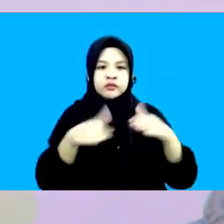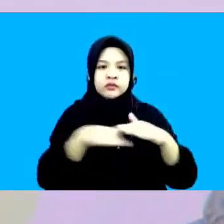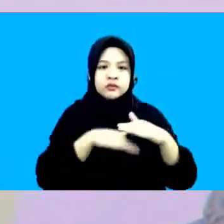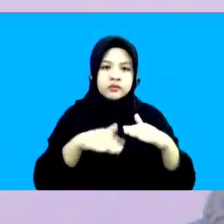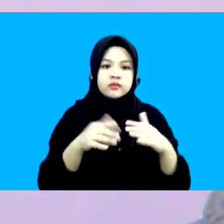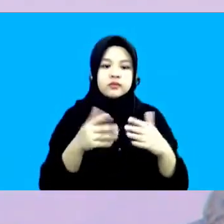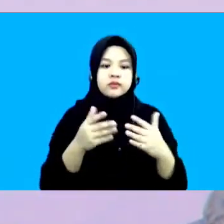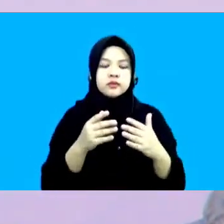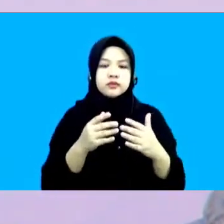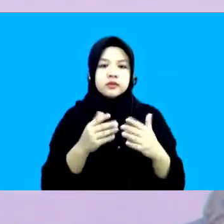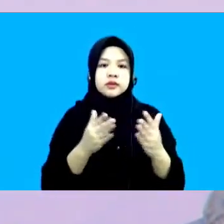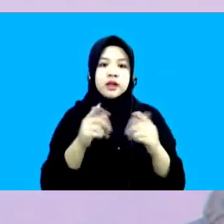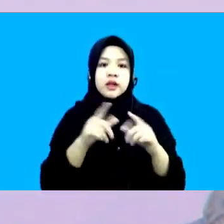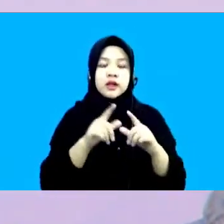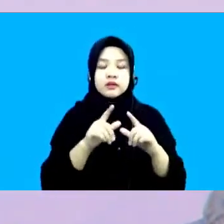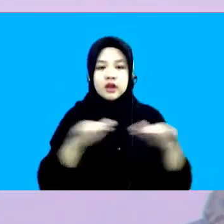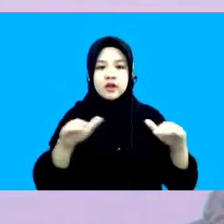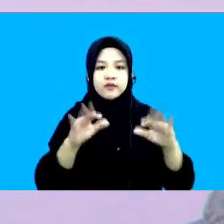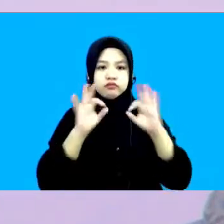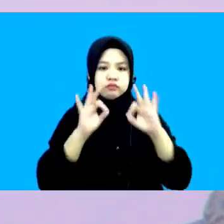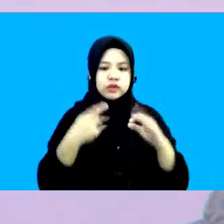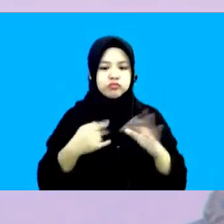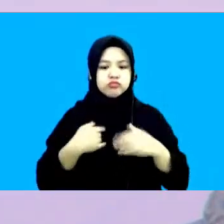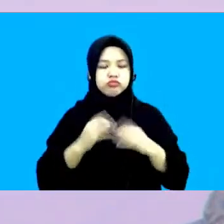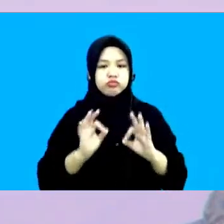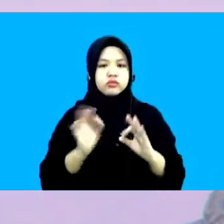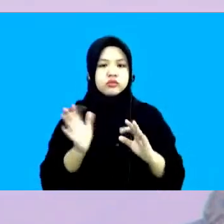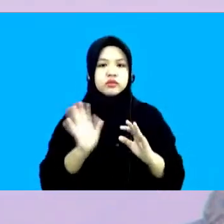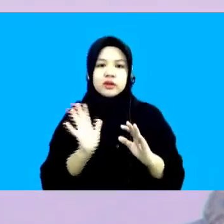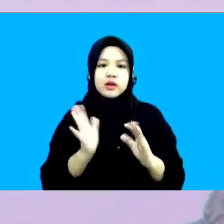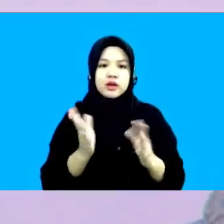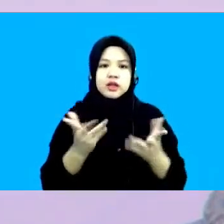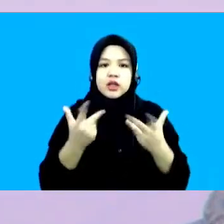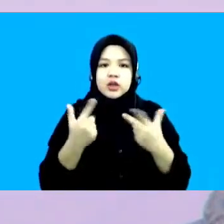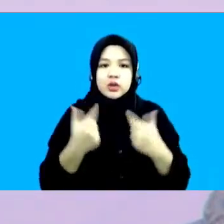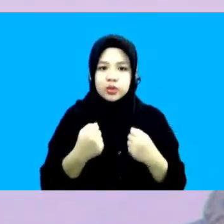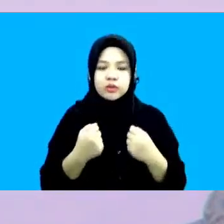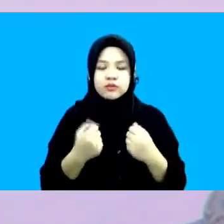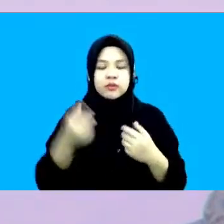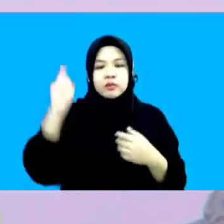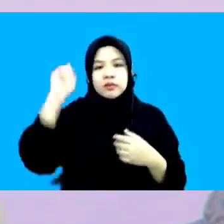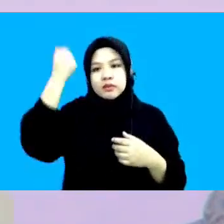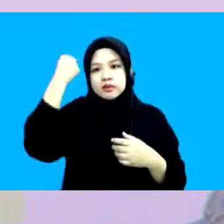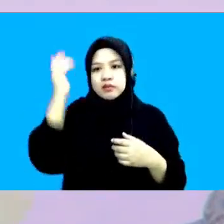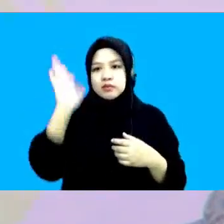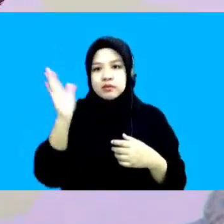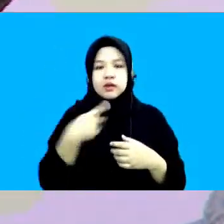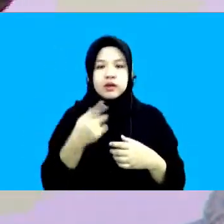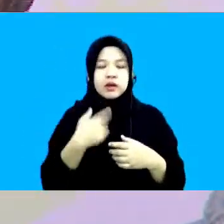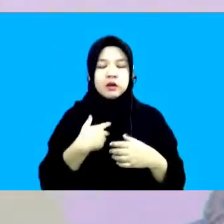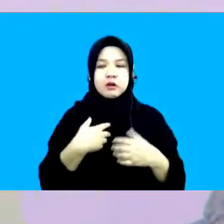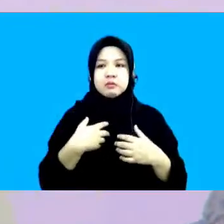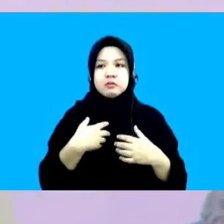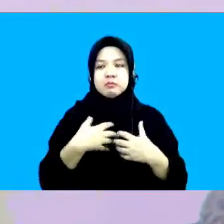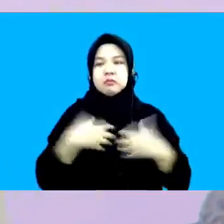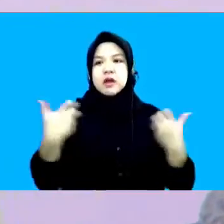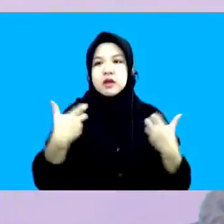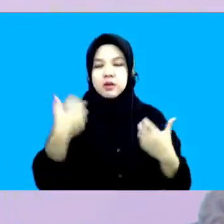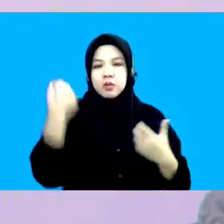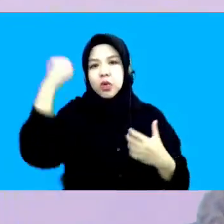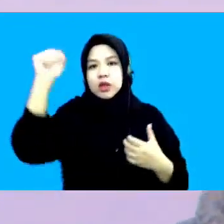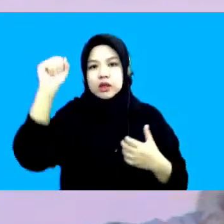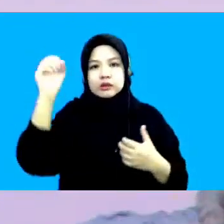we understand this is not good condition because everybody's income is decreasing, but at least we